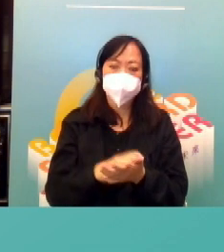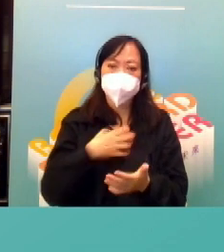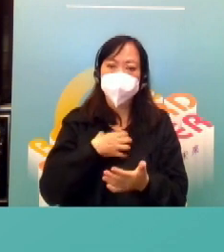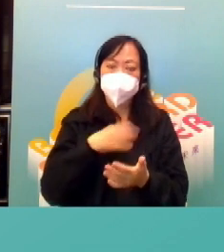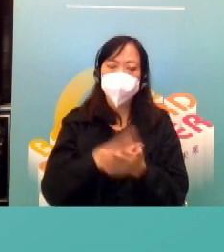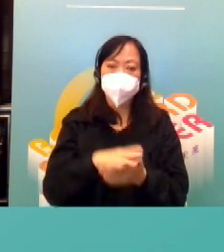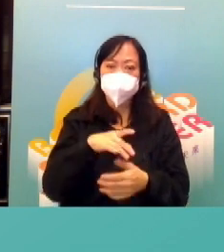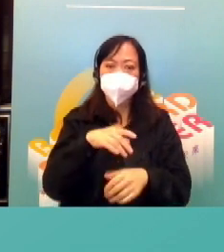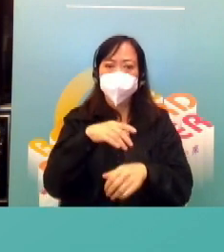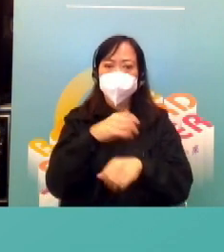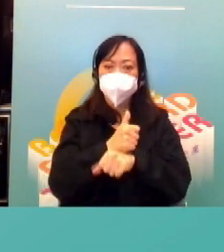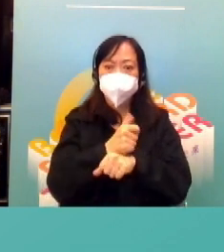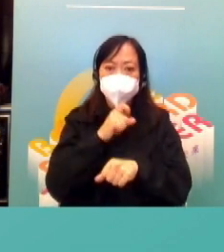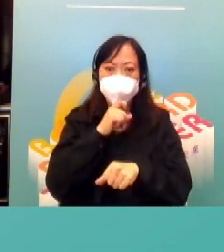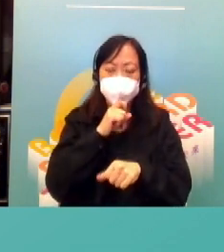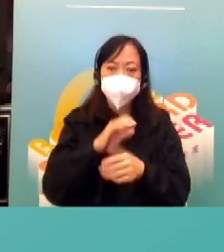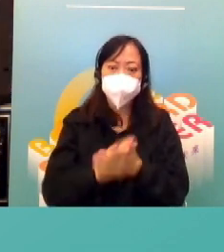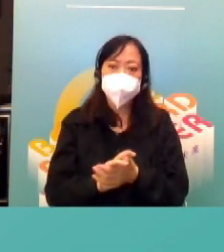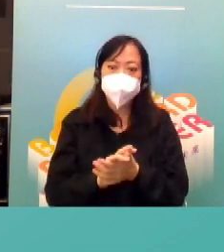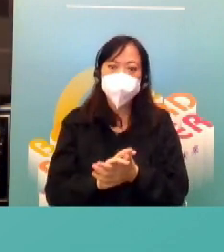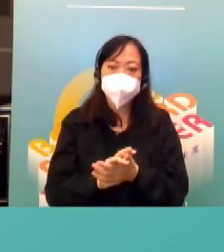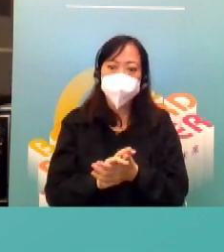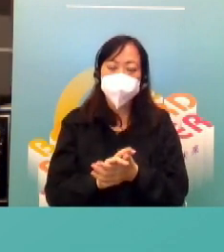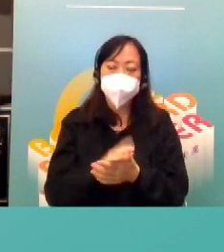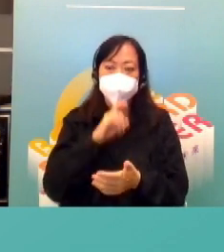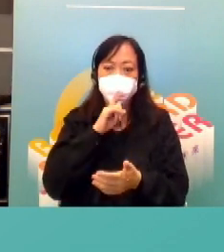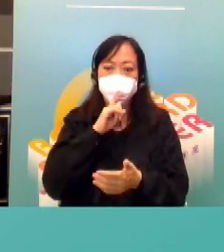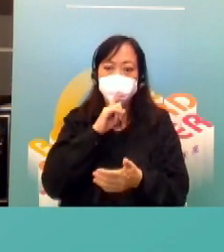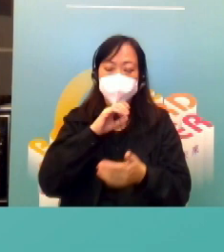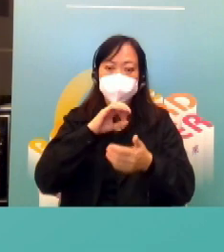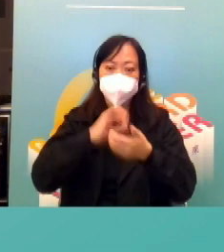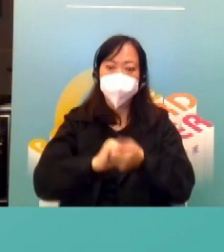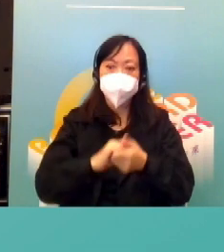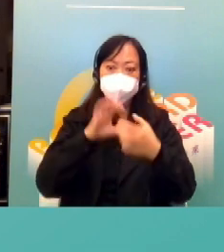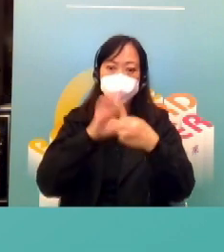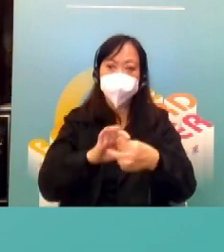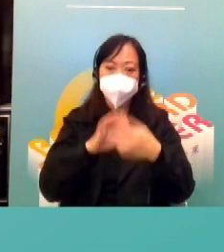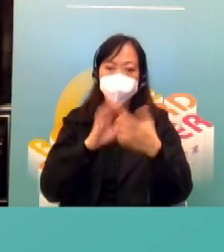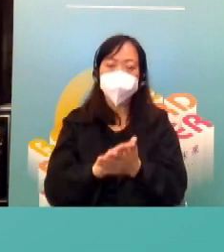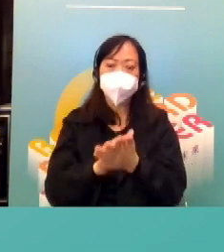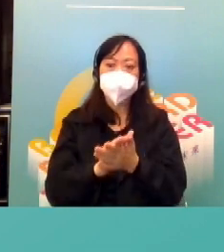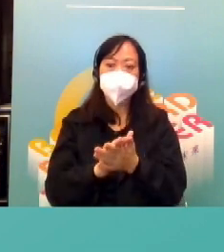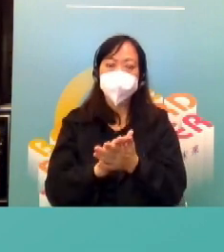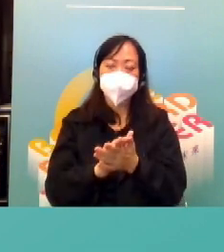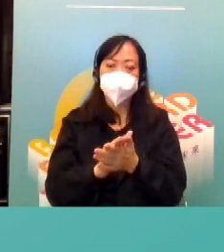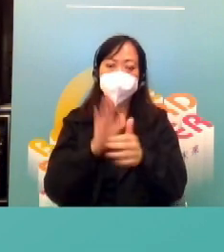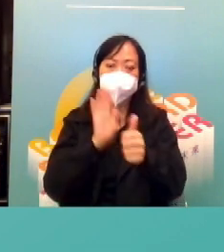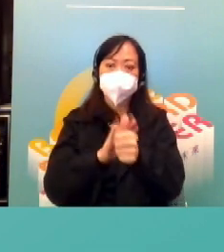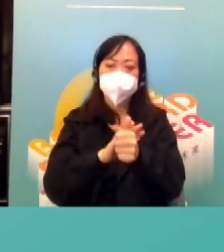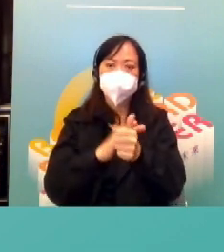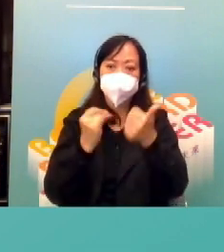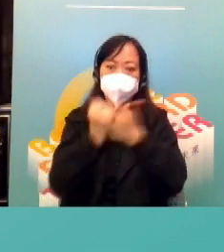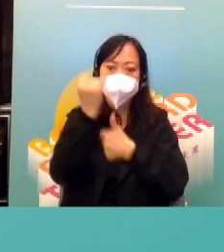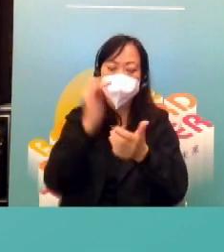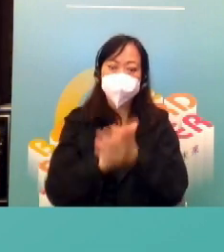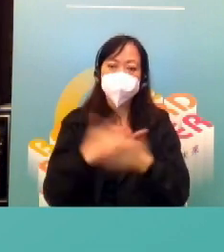outcomes-based partnership to contribute to this challenge. So what does that mean? The way that we think about it is that you have essentially two main